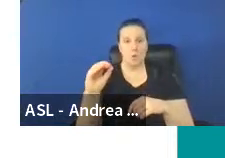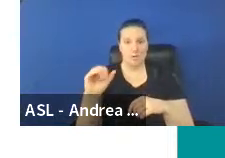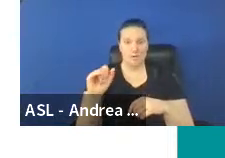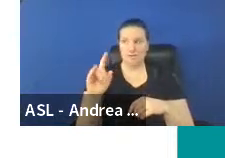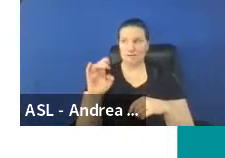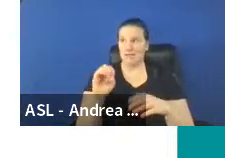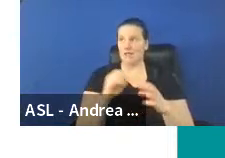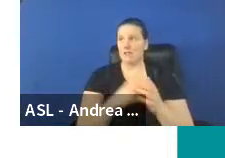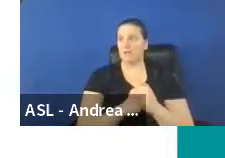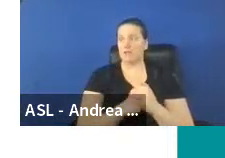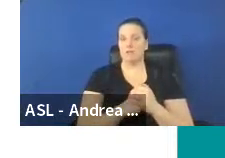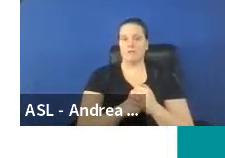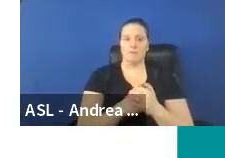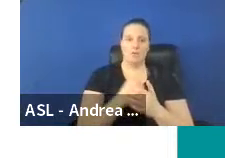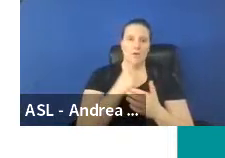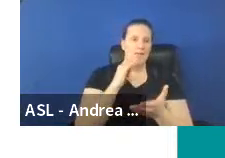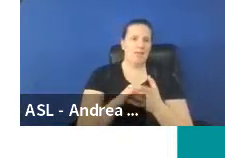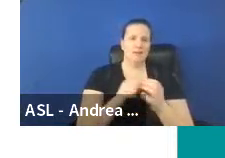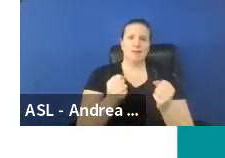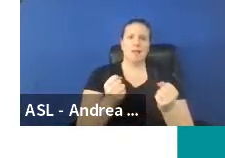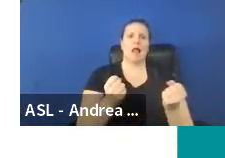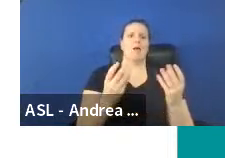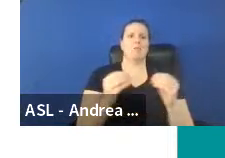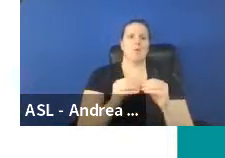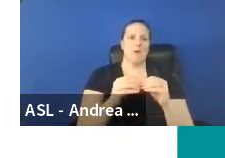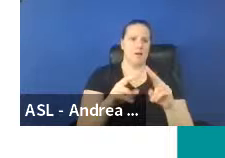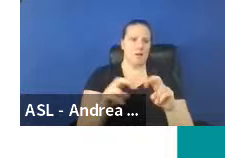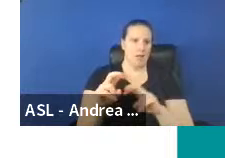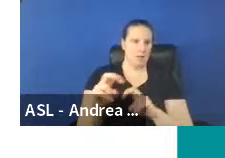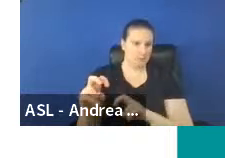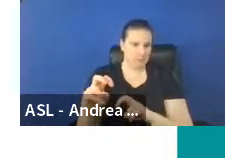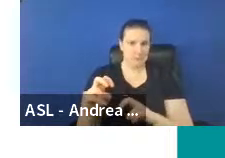here. There's a lot more analysis that I